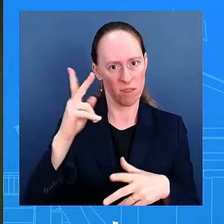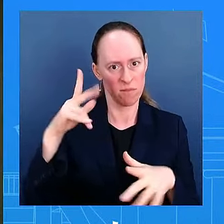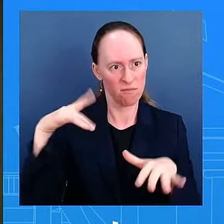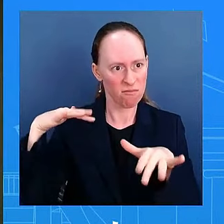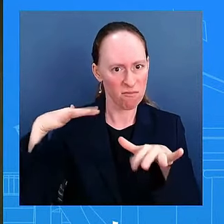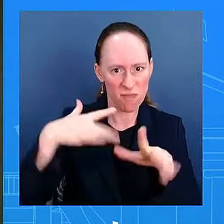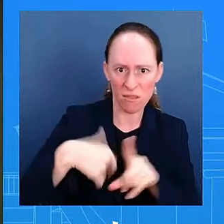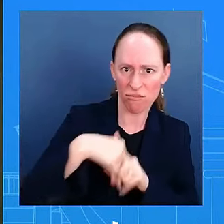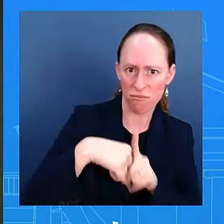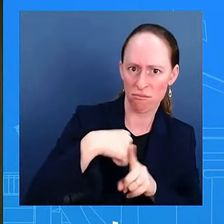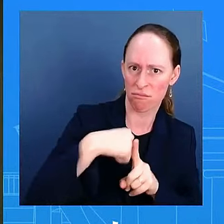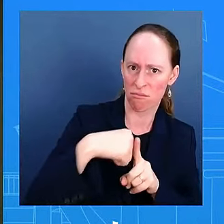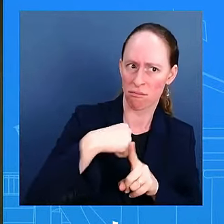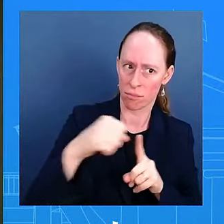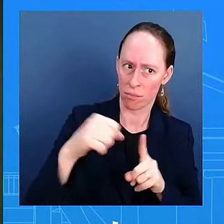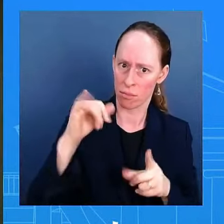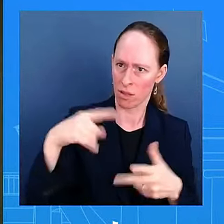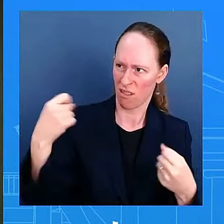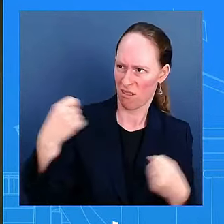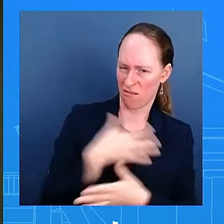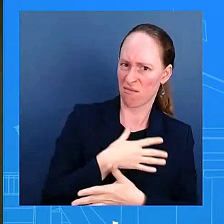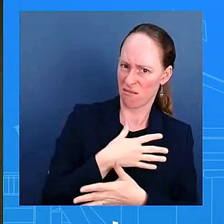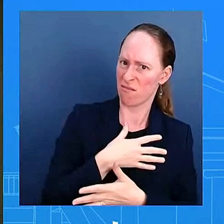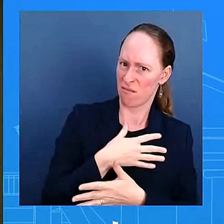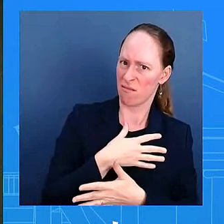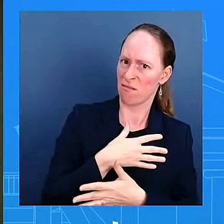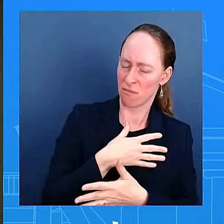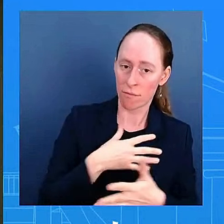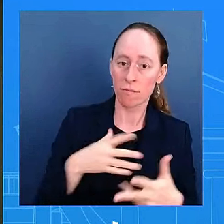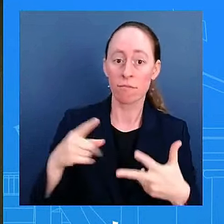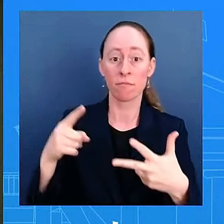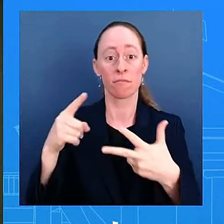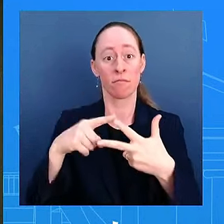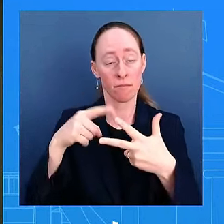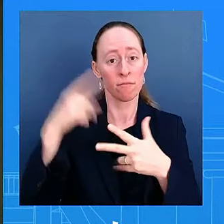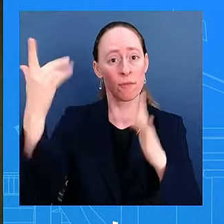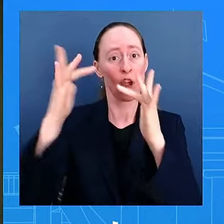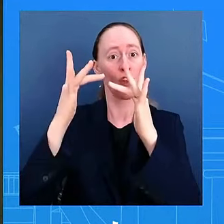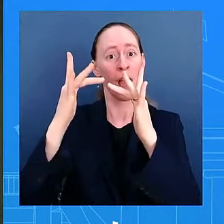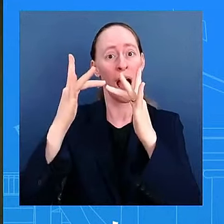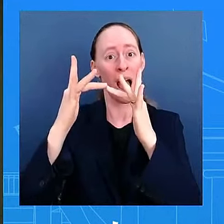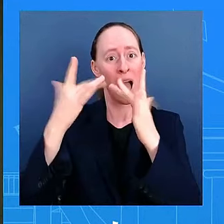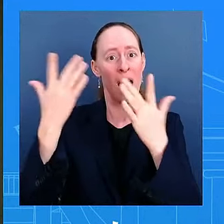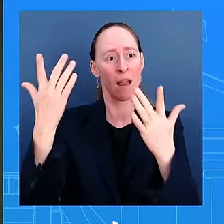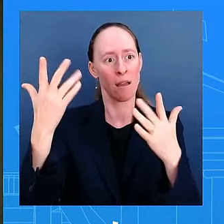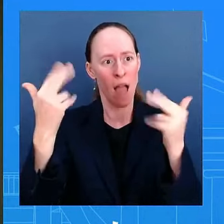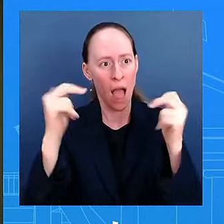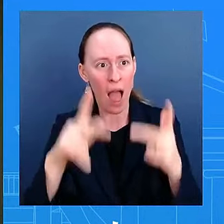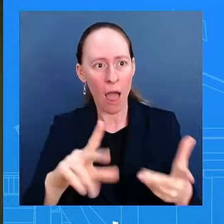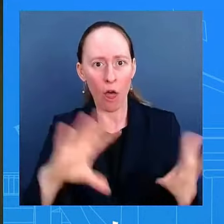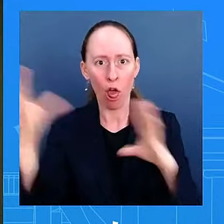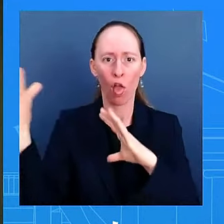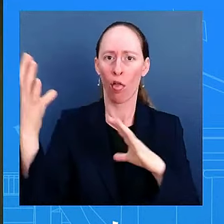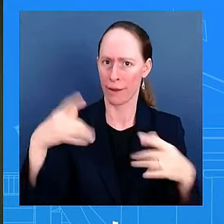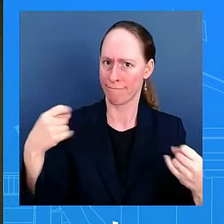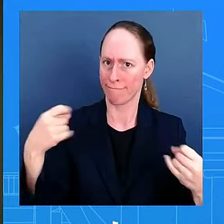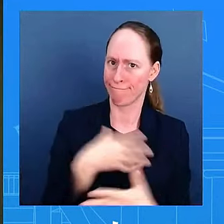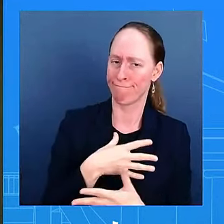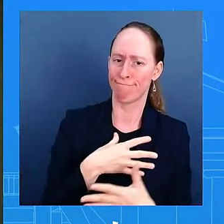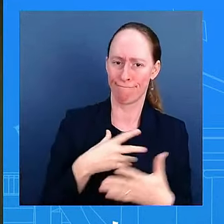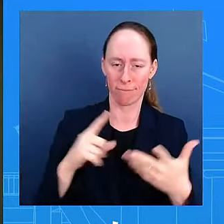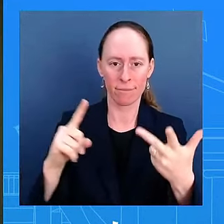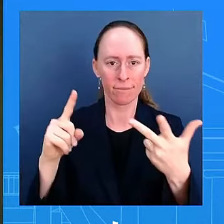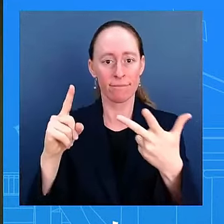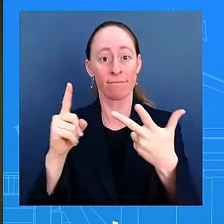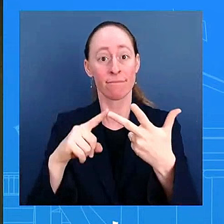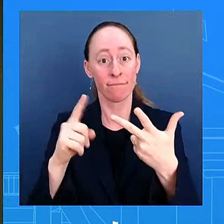is the concern about cyber attacks. And there's the concern about disinformation. An example is